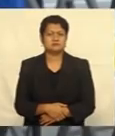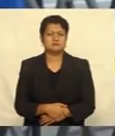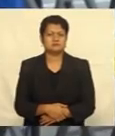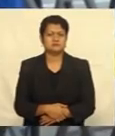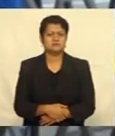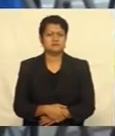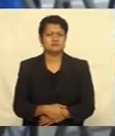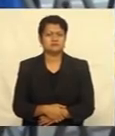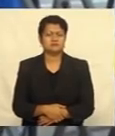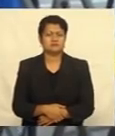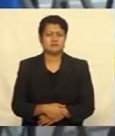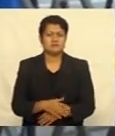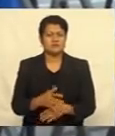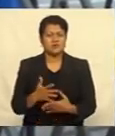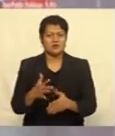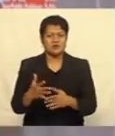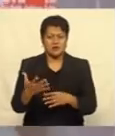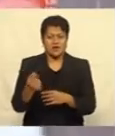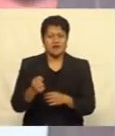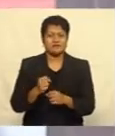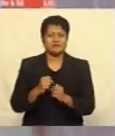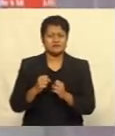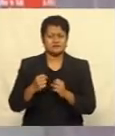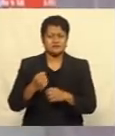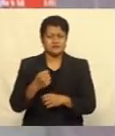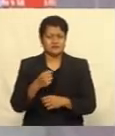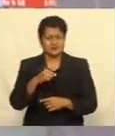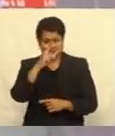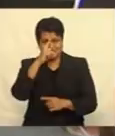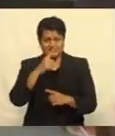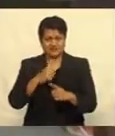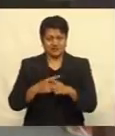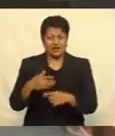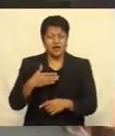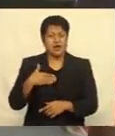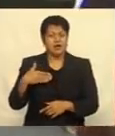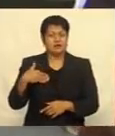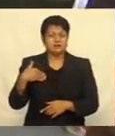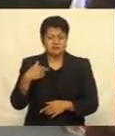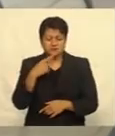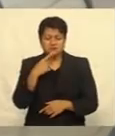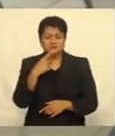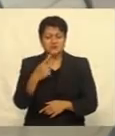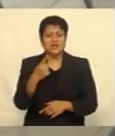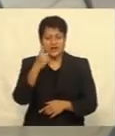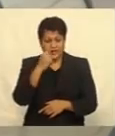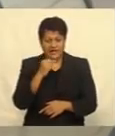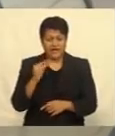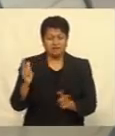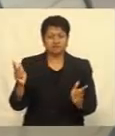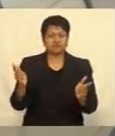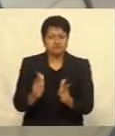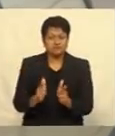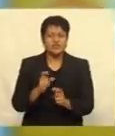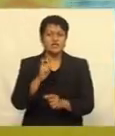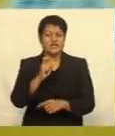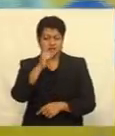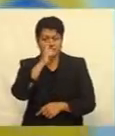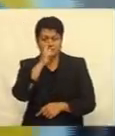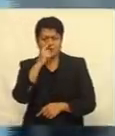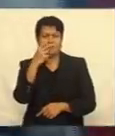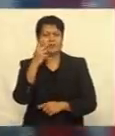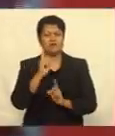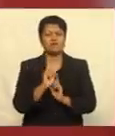up on a test or it even causes symptoms. Health officials say the risk can be minimized if people take precautionary measures at all